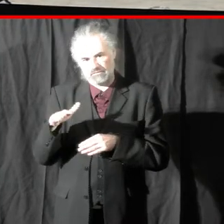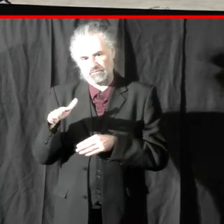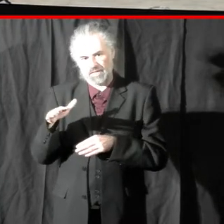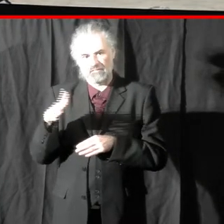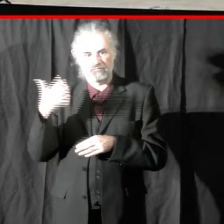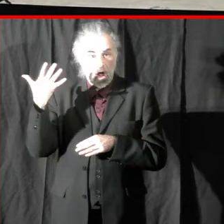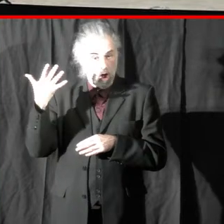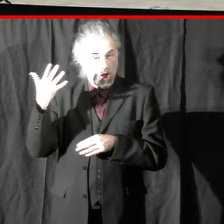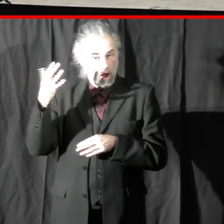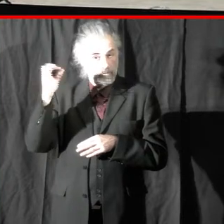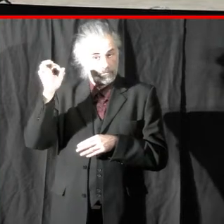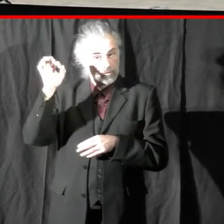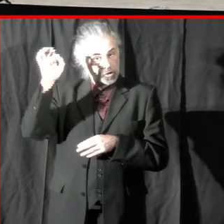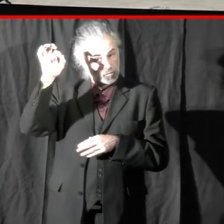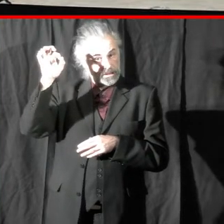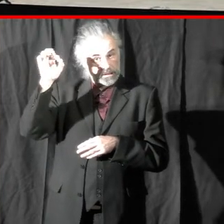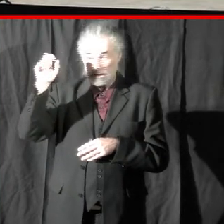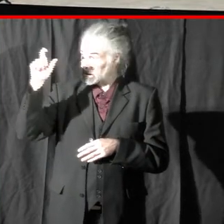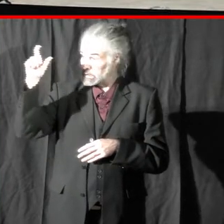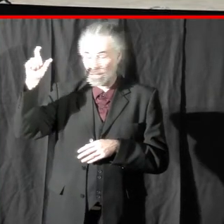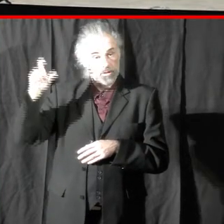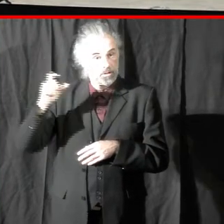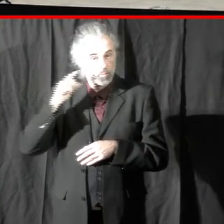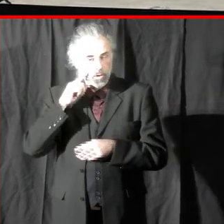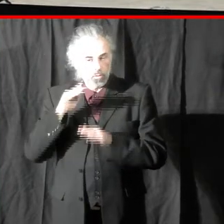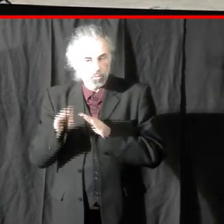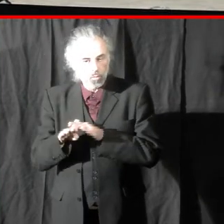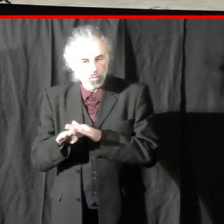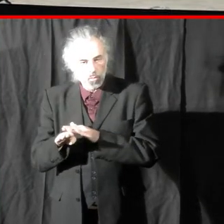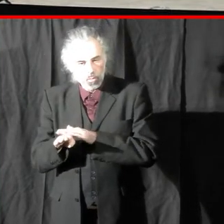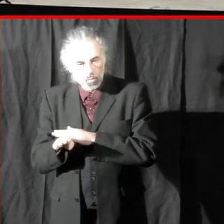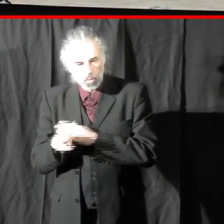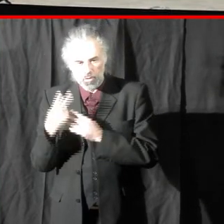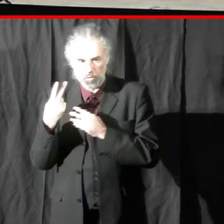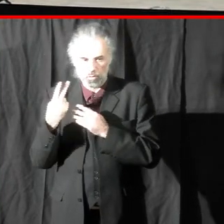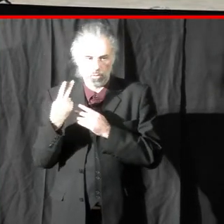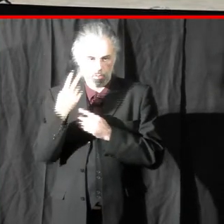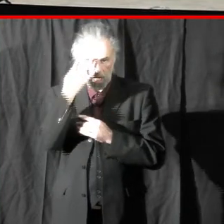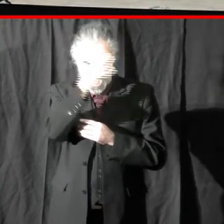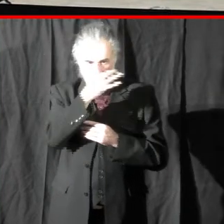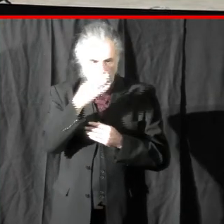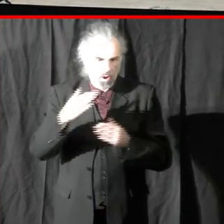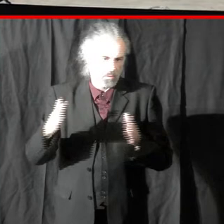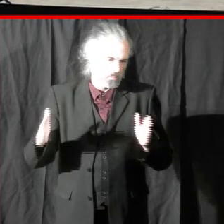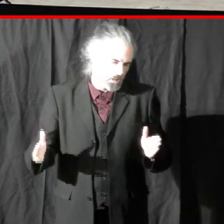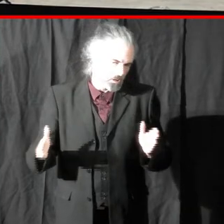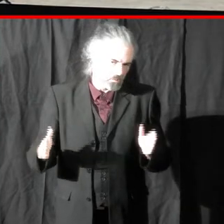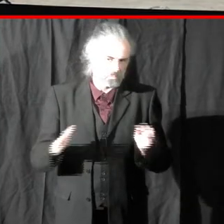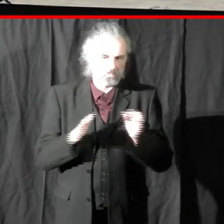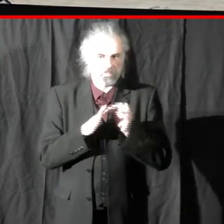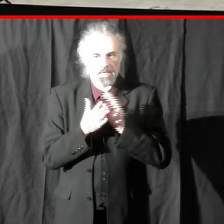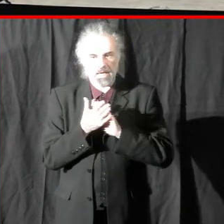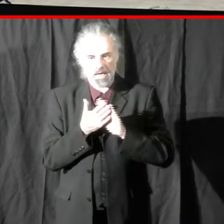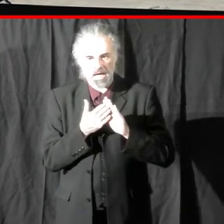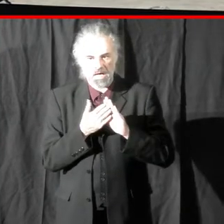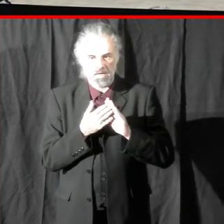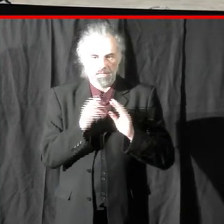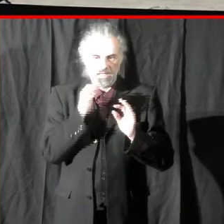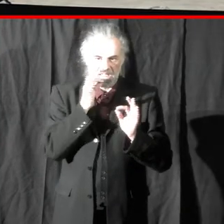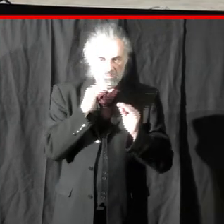Celsius. When it happens slowly over a sort of 2 hour period with a pH slightly acidic, about